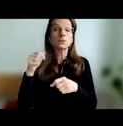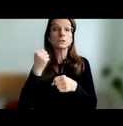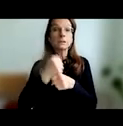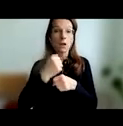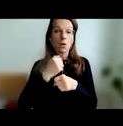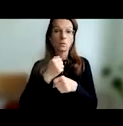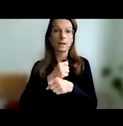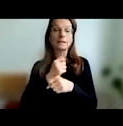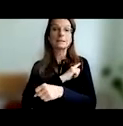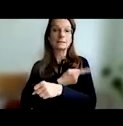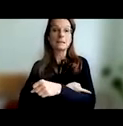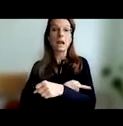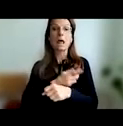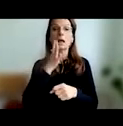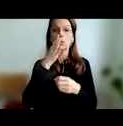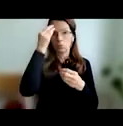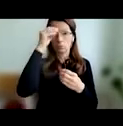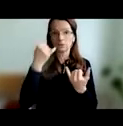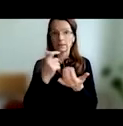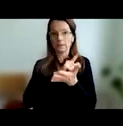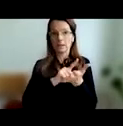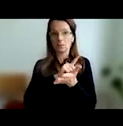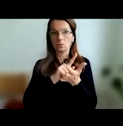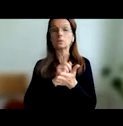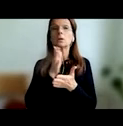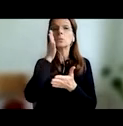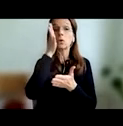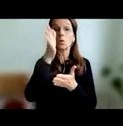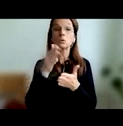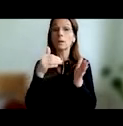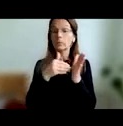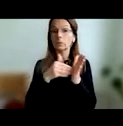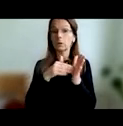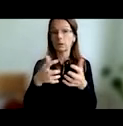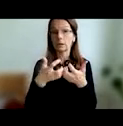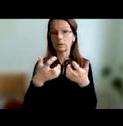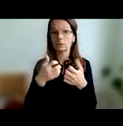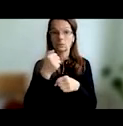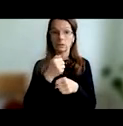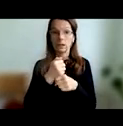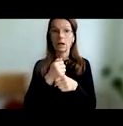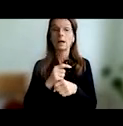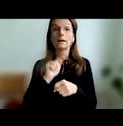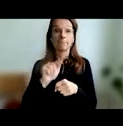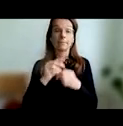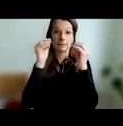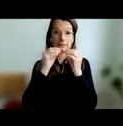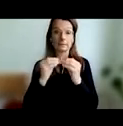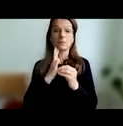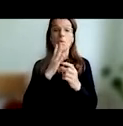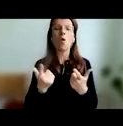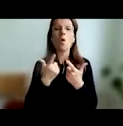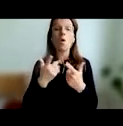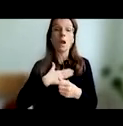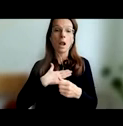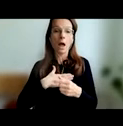labor ottenuto di market tre and corne potrebbe employability of affermare. the labor force, taking Sistema into vo, account current and future labor lasciau market needs. scaievani po So, the